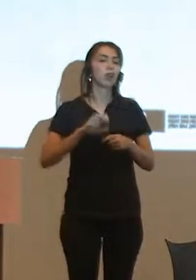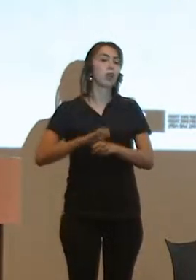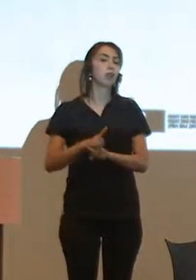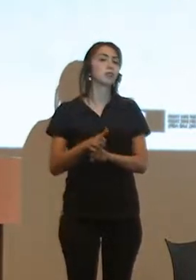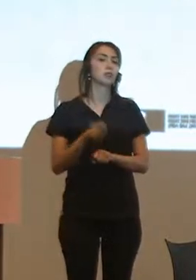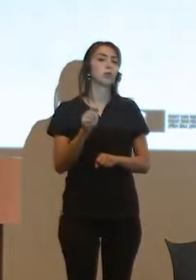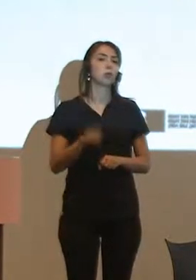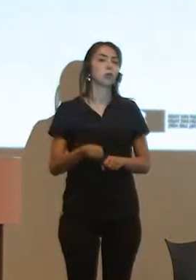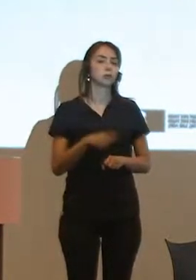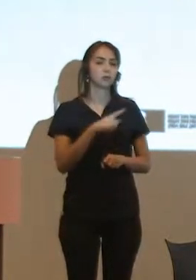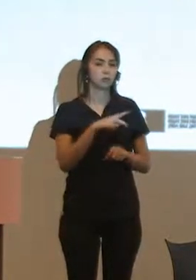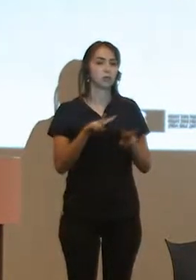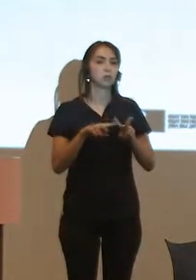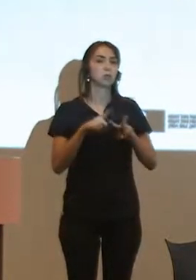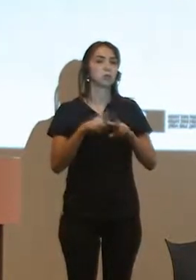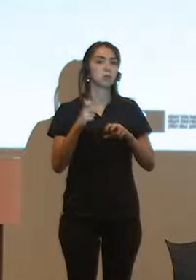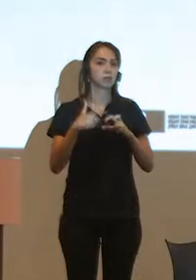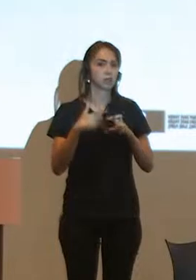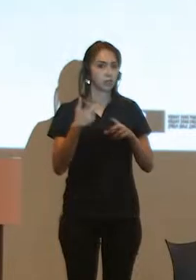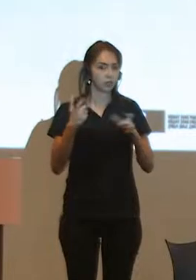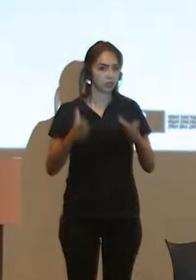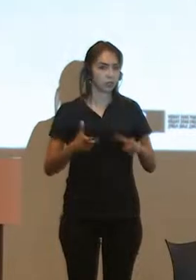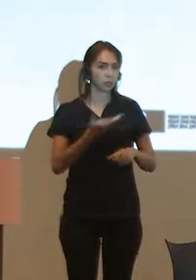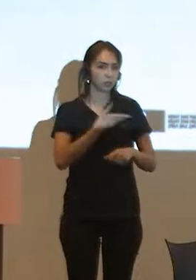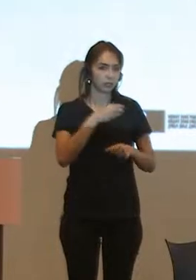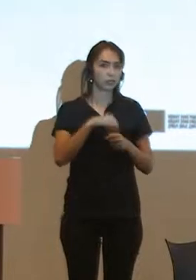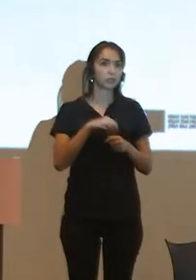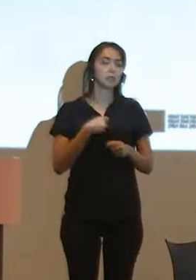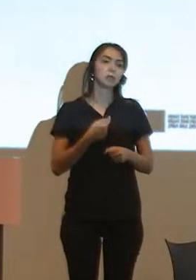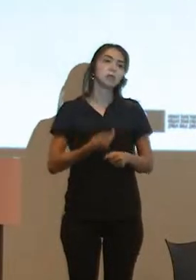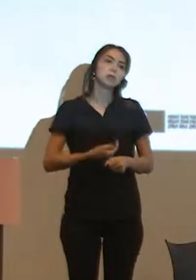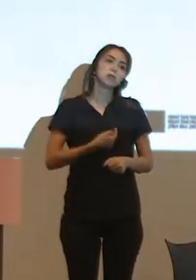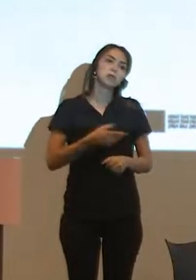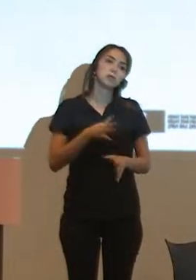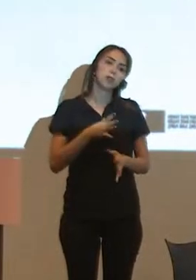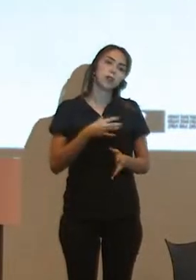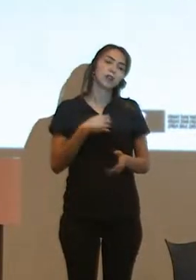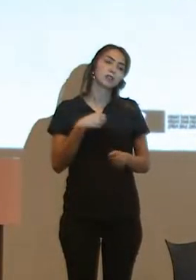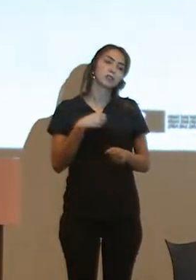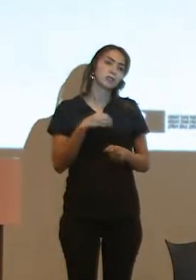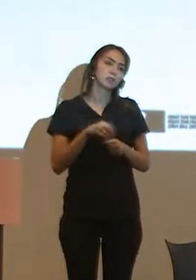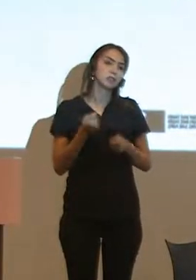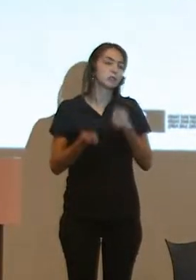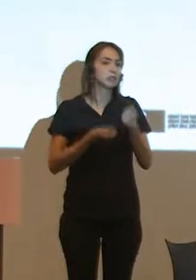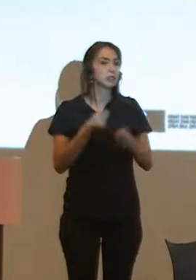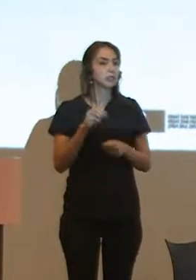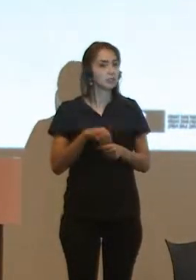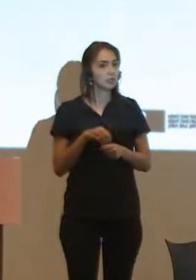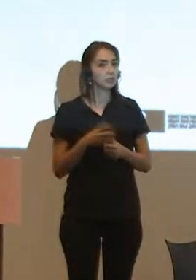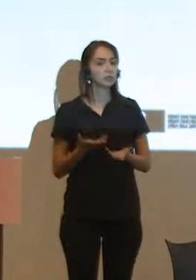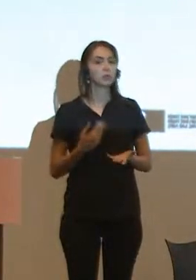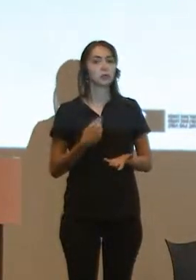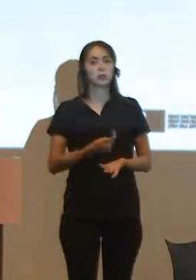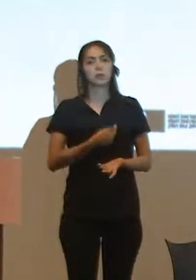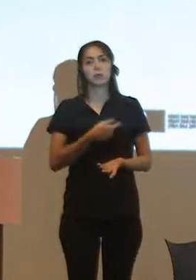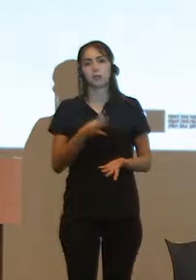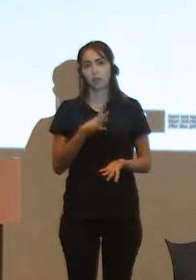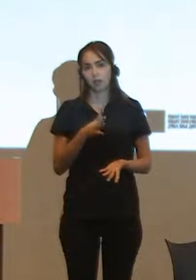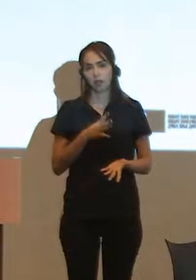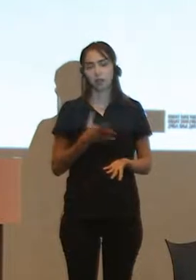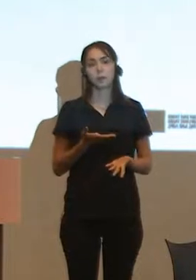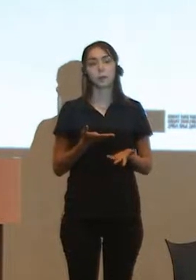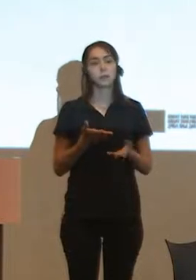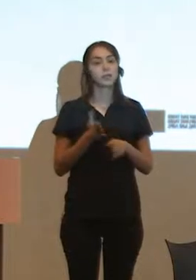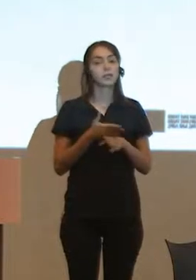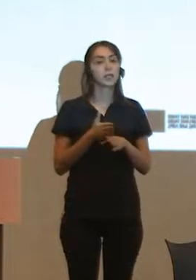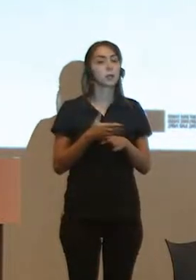but we still have hope for the work that we do and that's because of the initial response of the hungarian society which